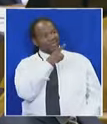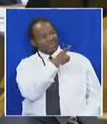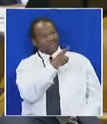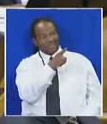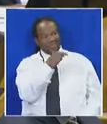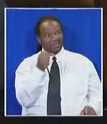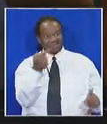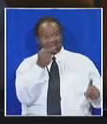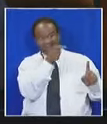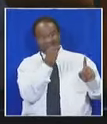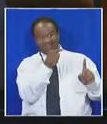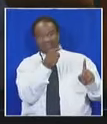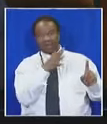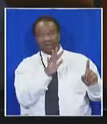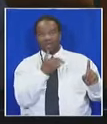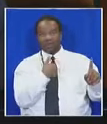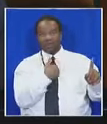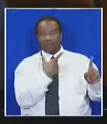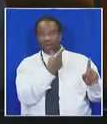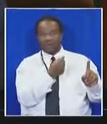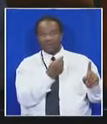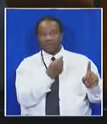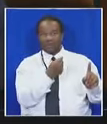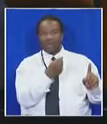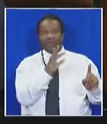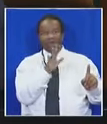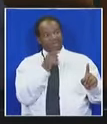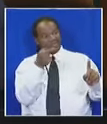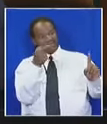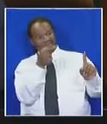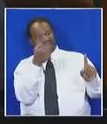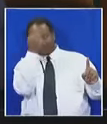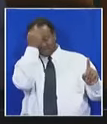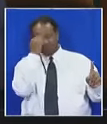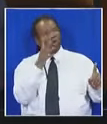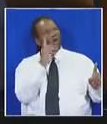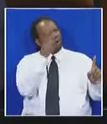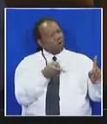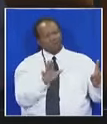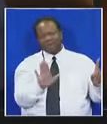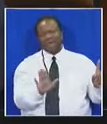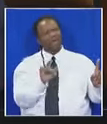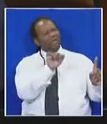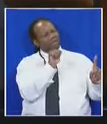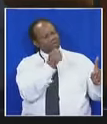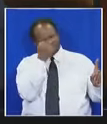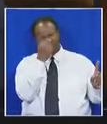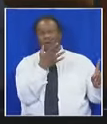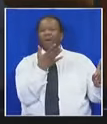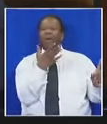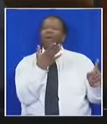Order. So we're not scared of him. He is a fool. Honourable Member, Honourable